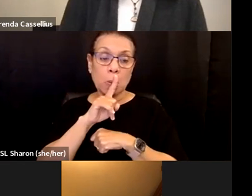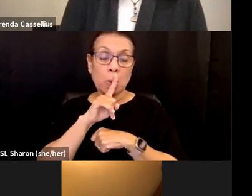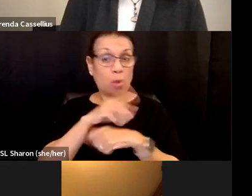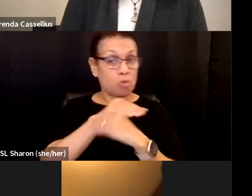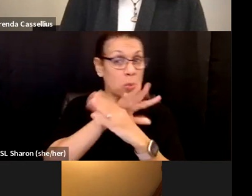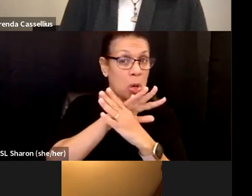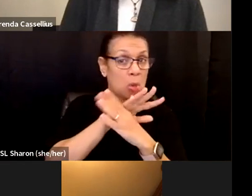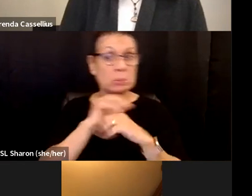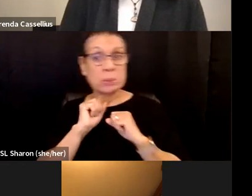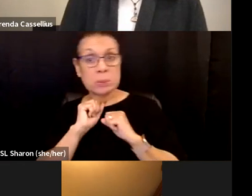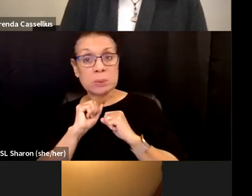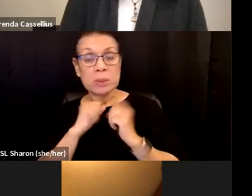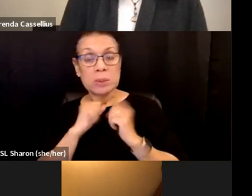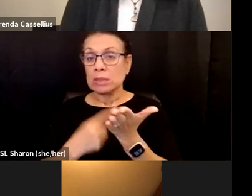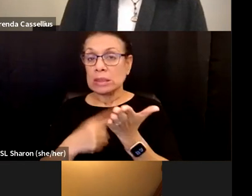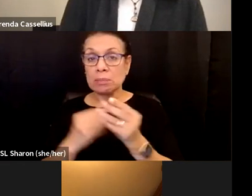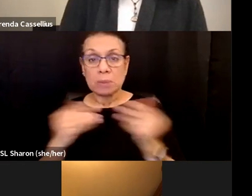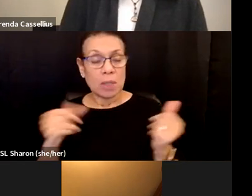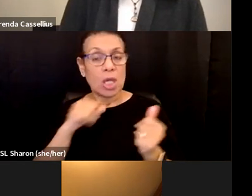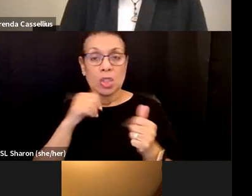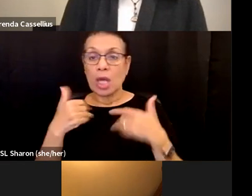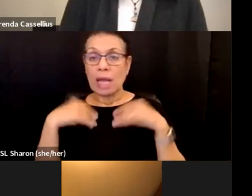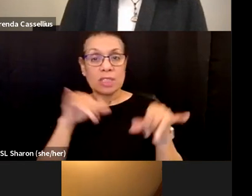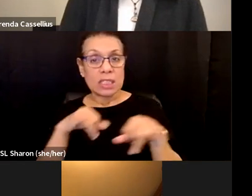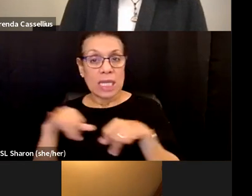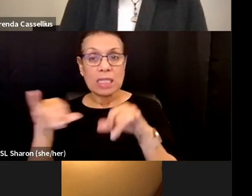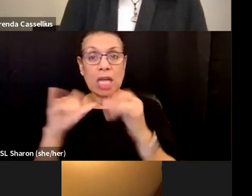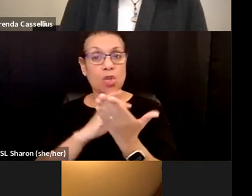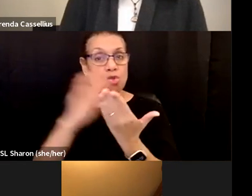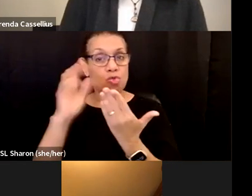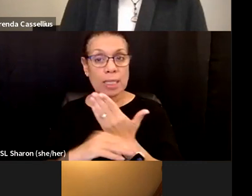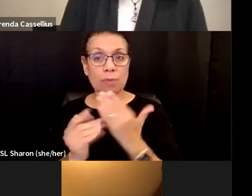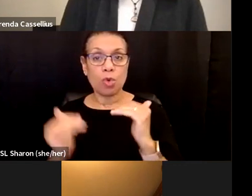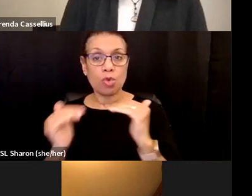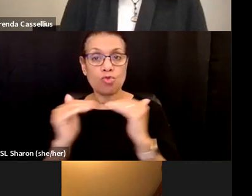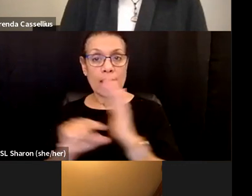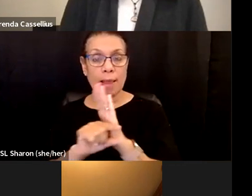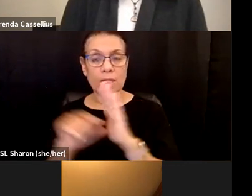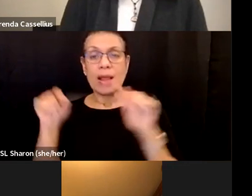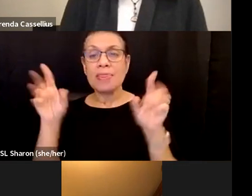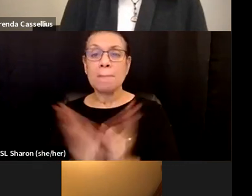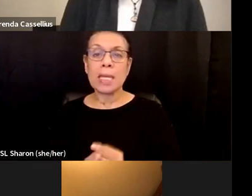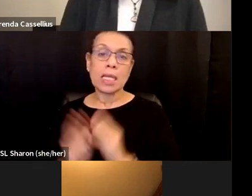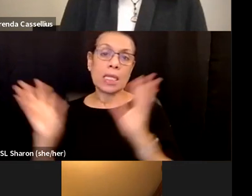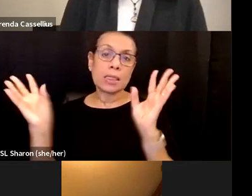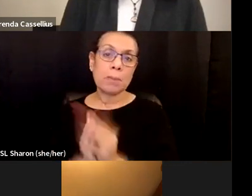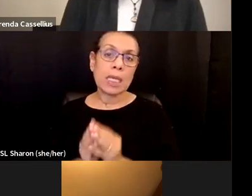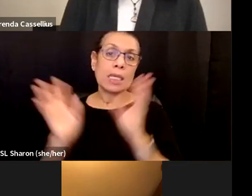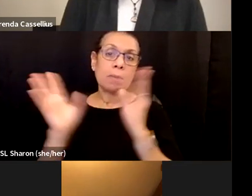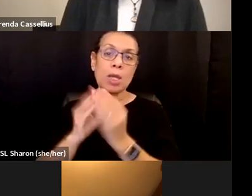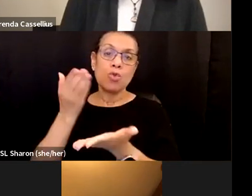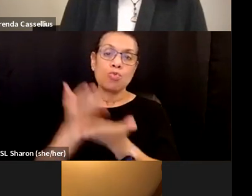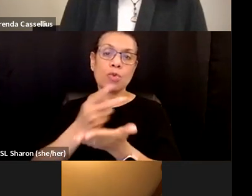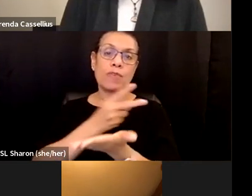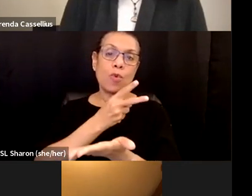to address learning loss not provided standardized curriculums per grade level these meetings are a litany of how you fail to meet